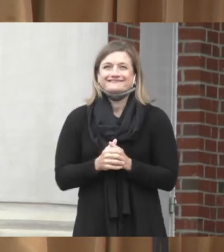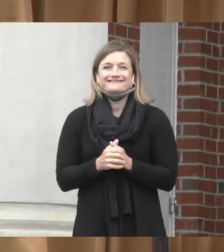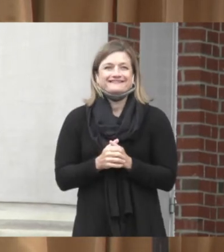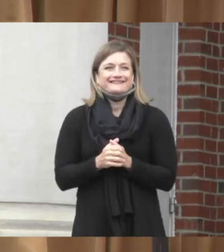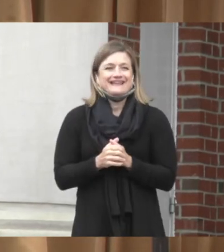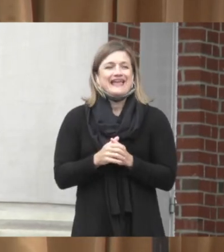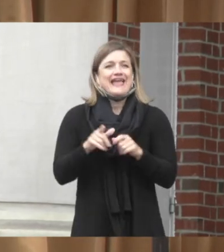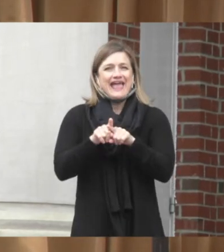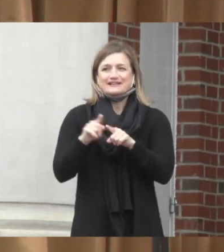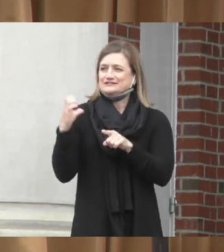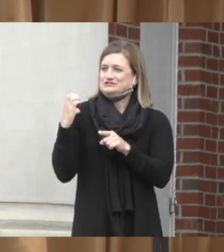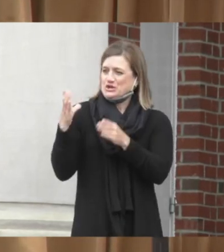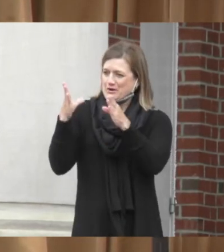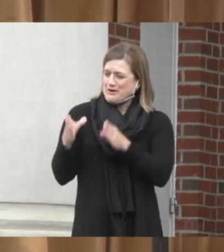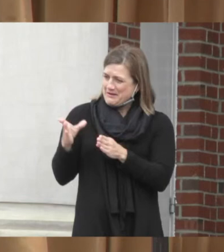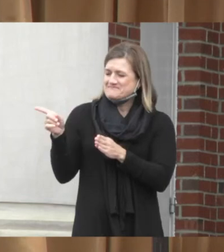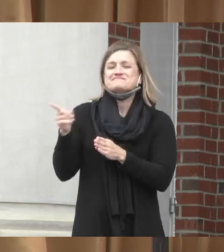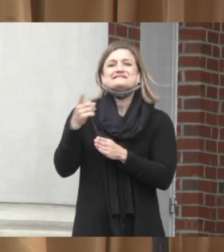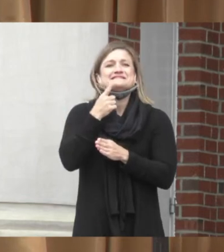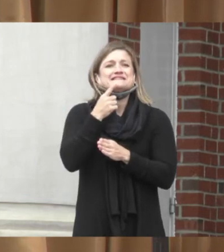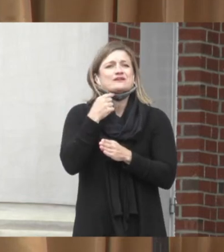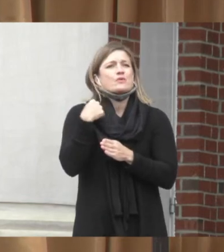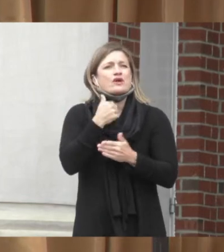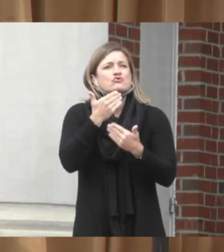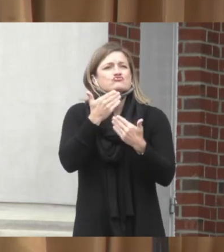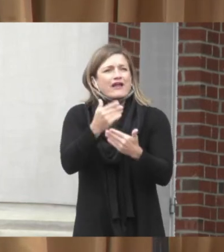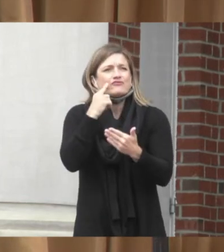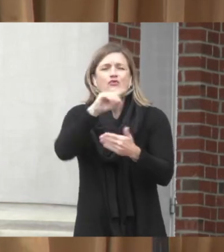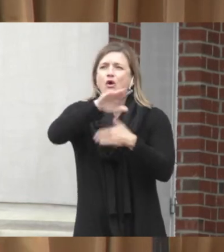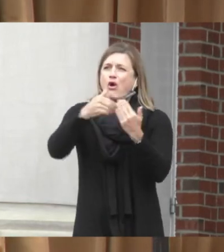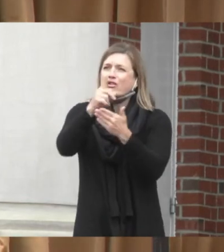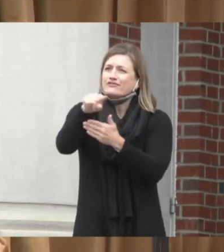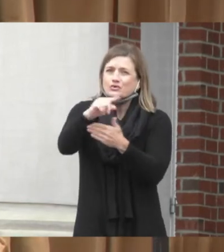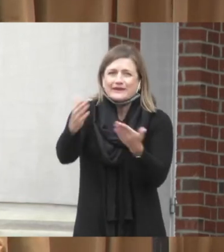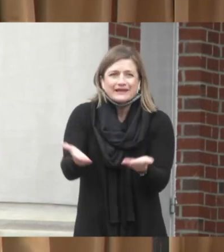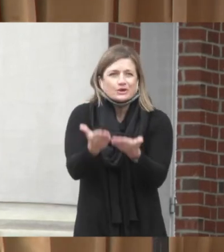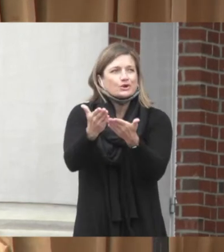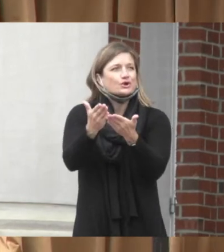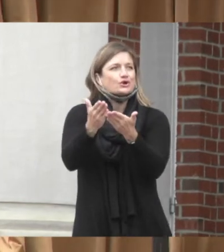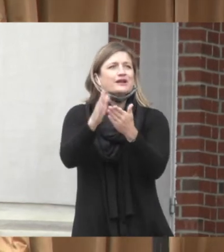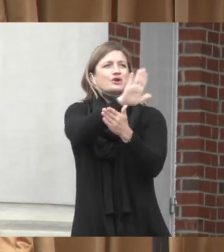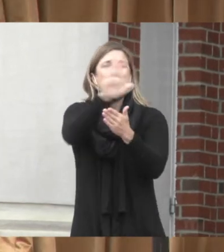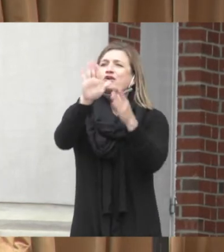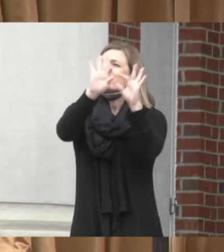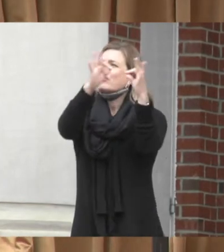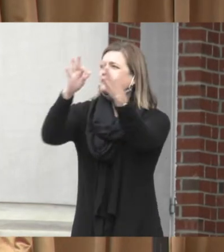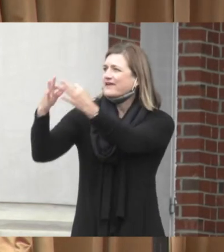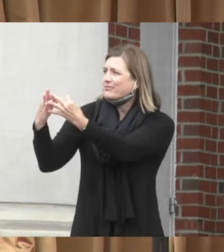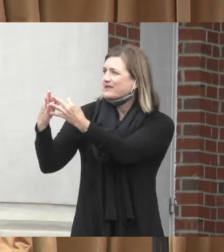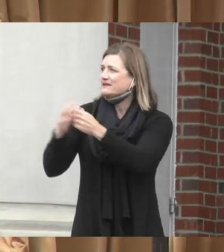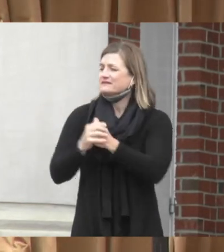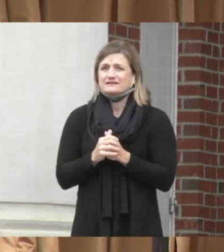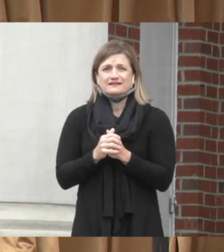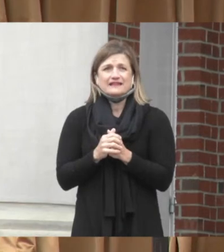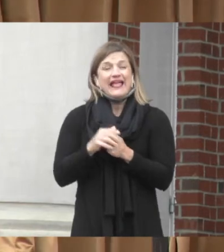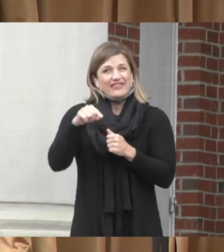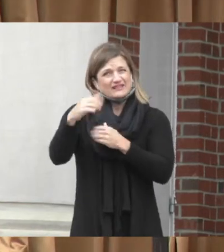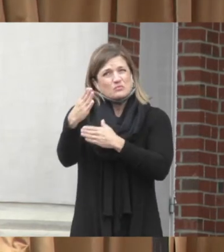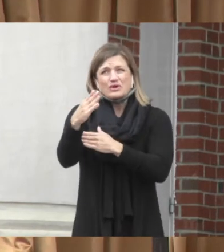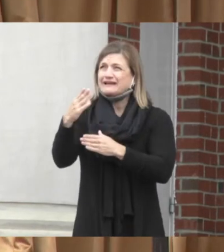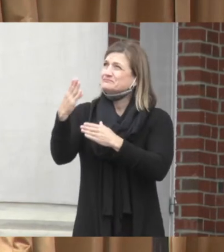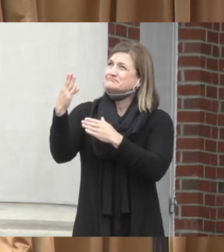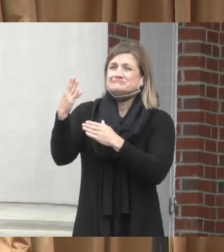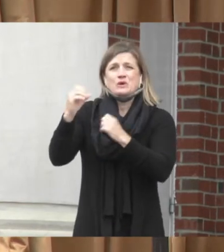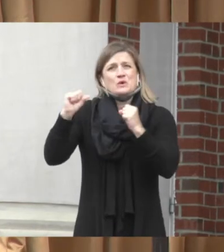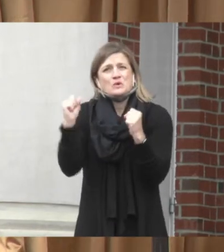As the chairman said, we are grateful that all of you are here and to your families. This morning was not only a little cold and chilly, all